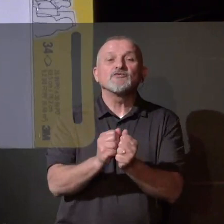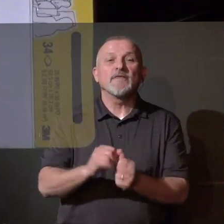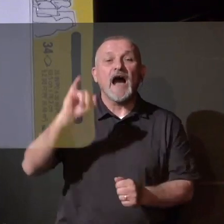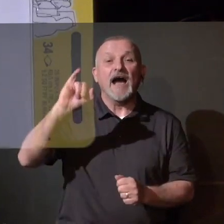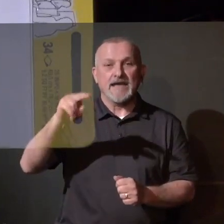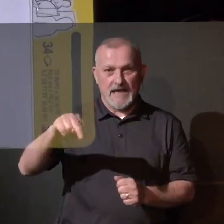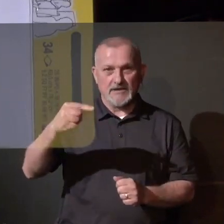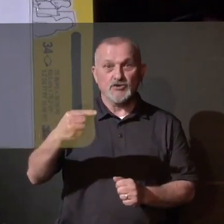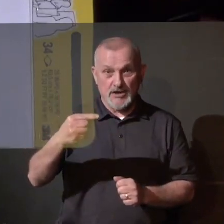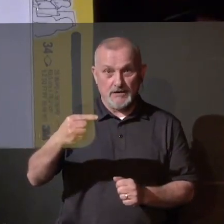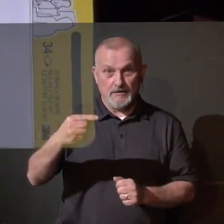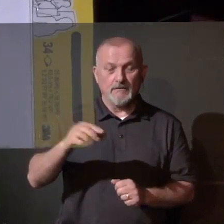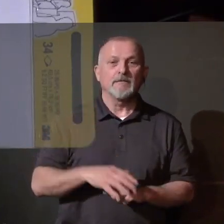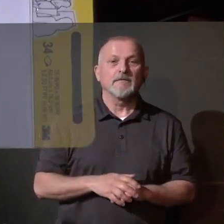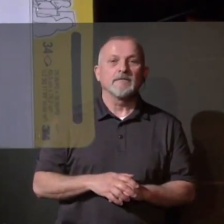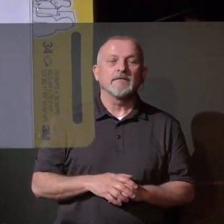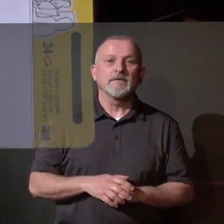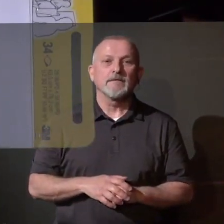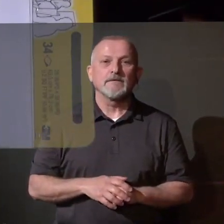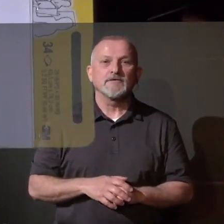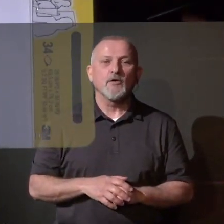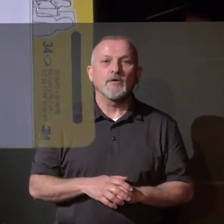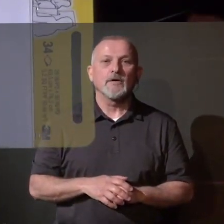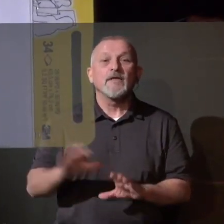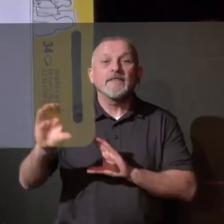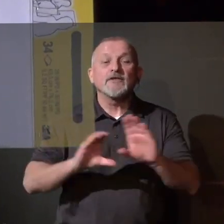is the participles? You got it. You're smart.